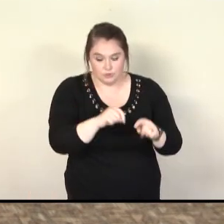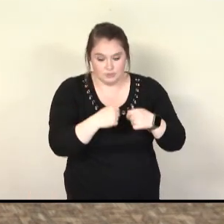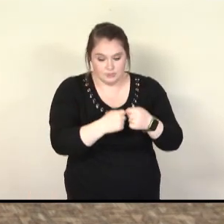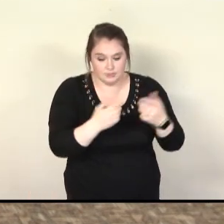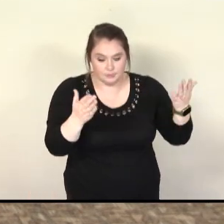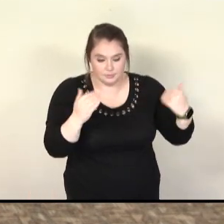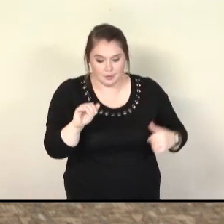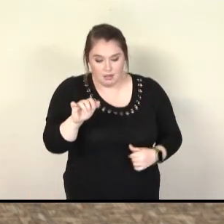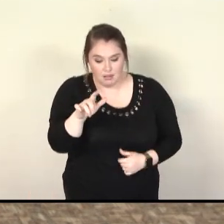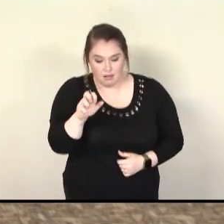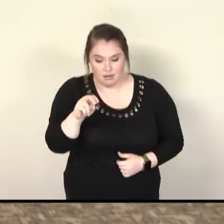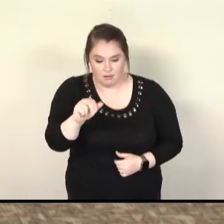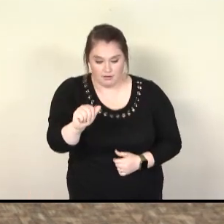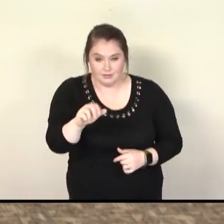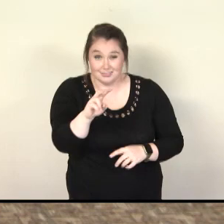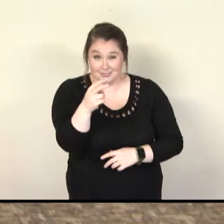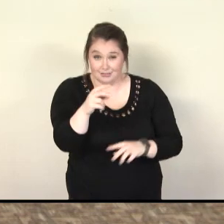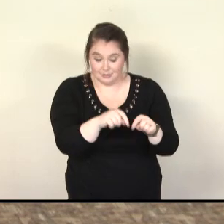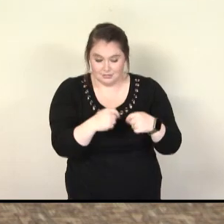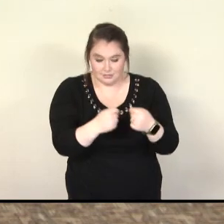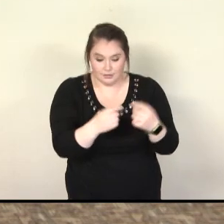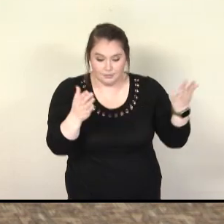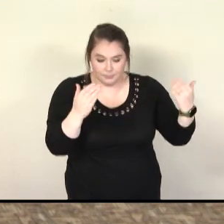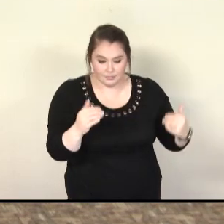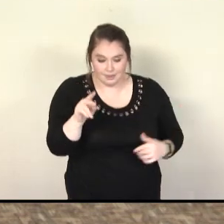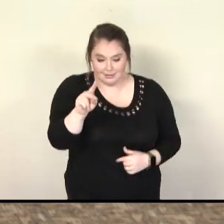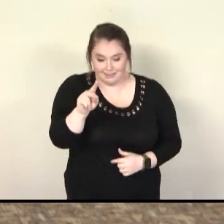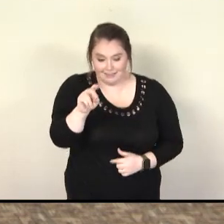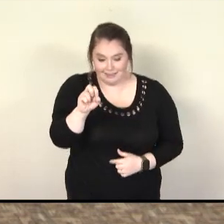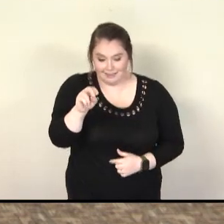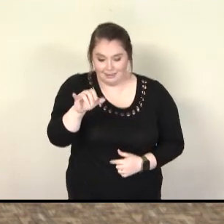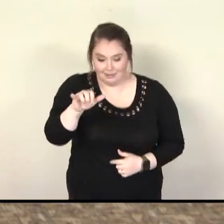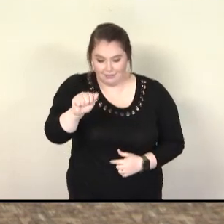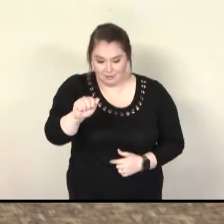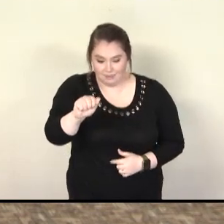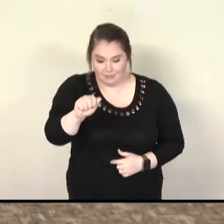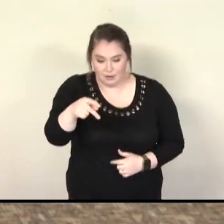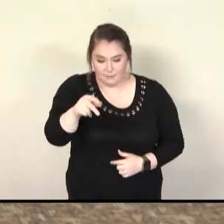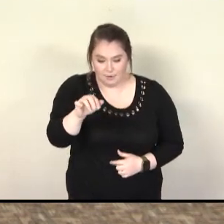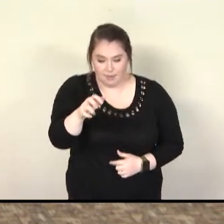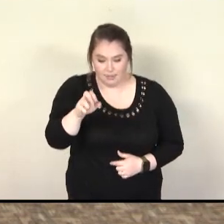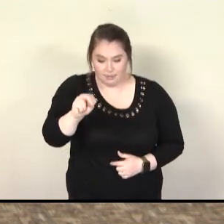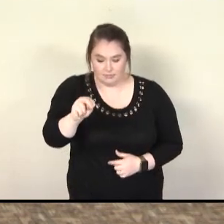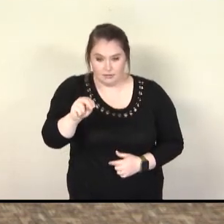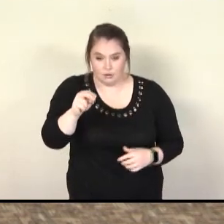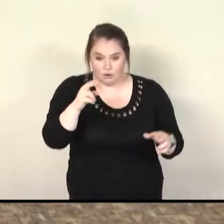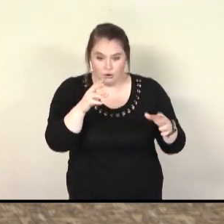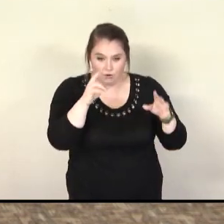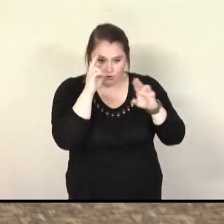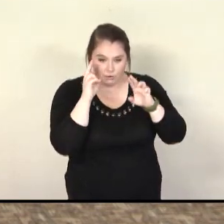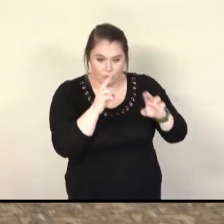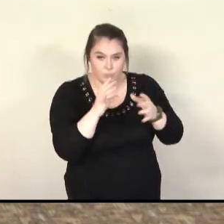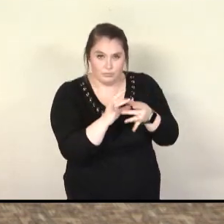Alana Chapa, second team, and Kenyal Patlan, honorable mention.